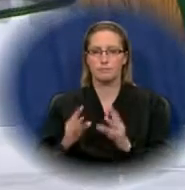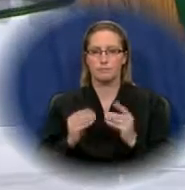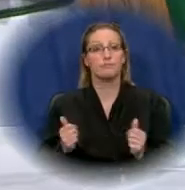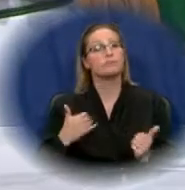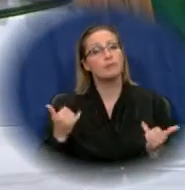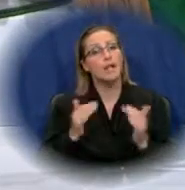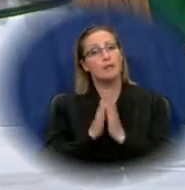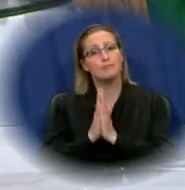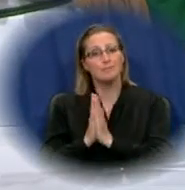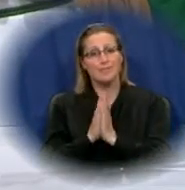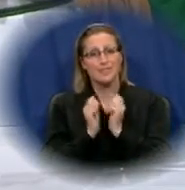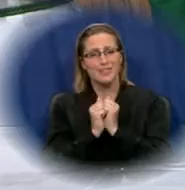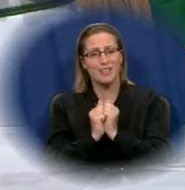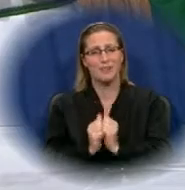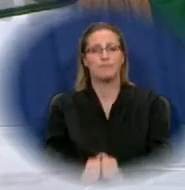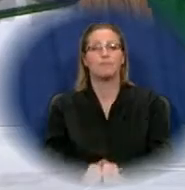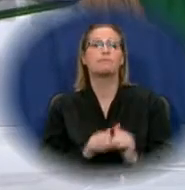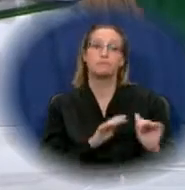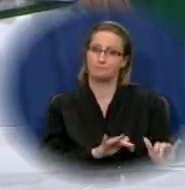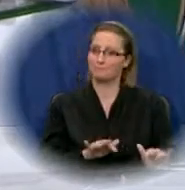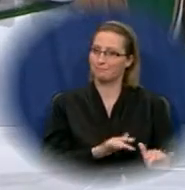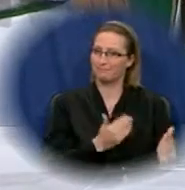Let us pray.